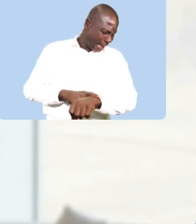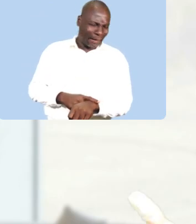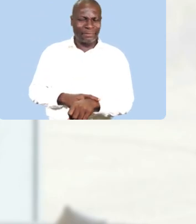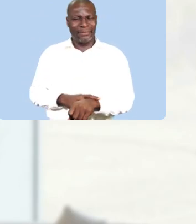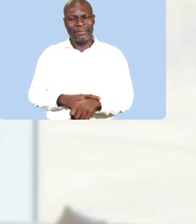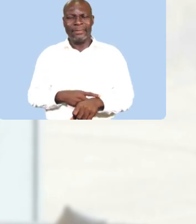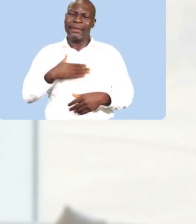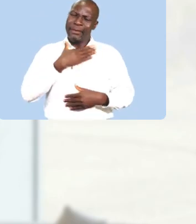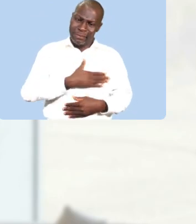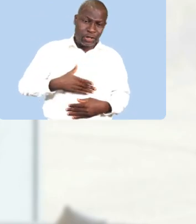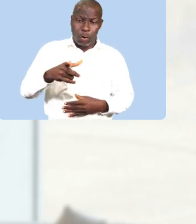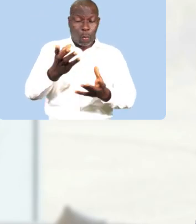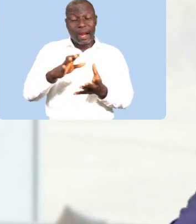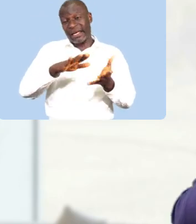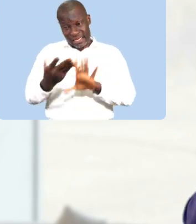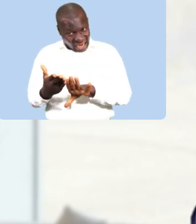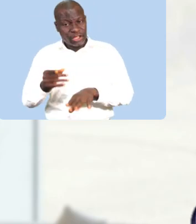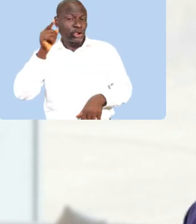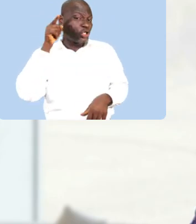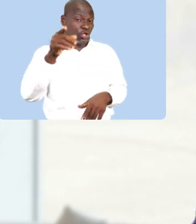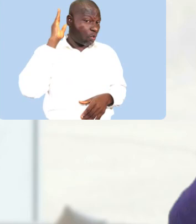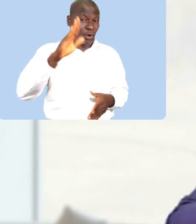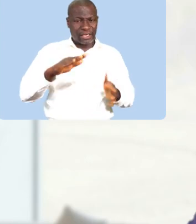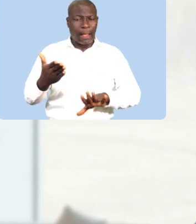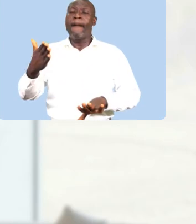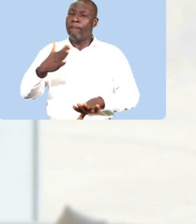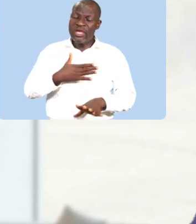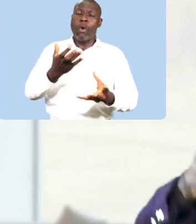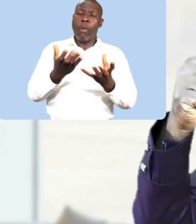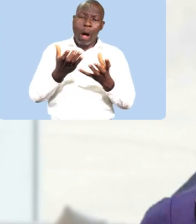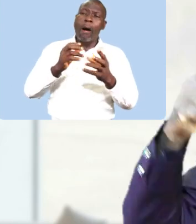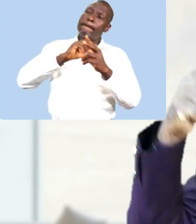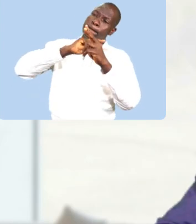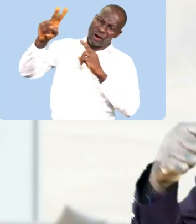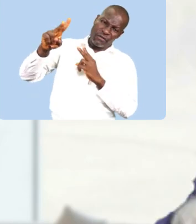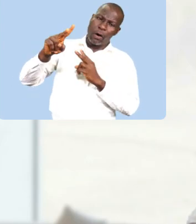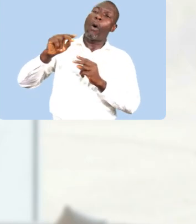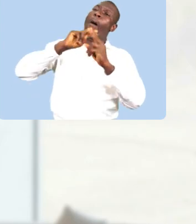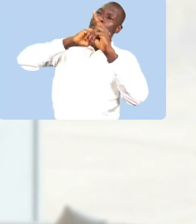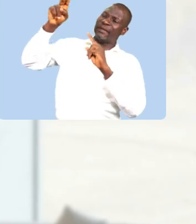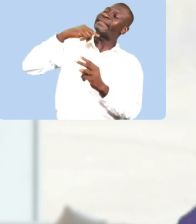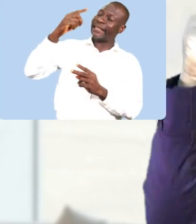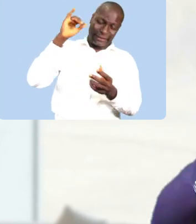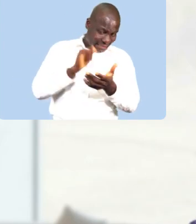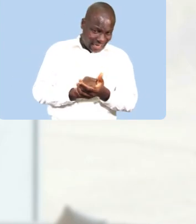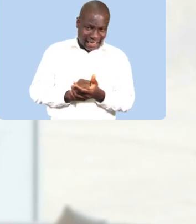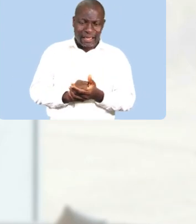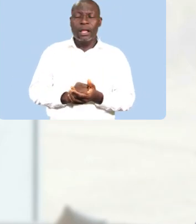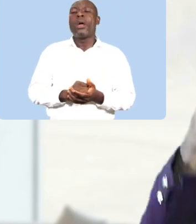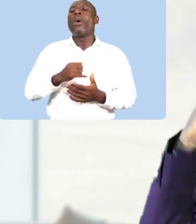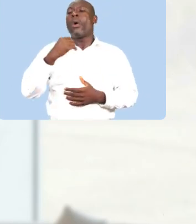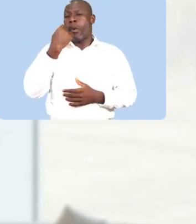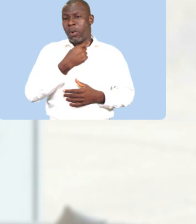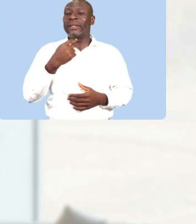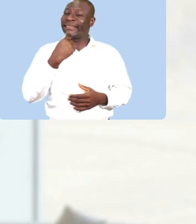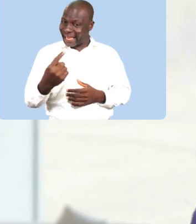ubenya. Mi po di fo a obehye nkom obi opese me gine diso yo di fo no onhye nkom enkan kire